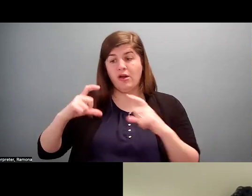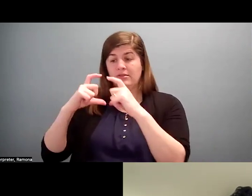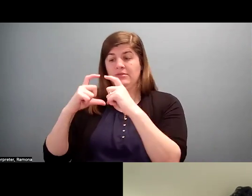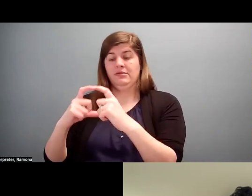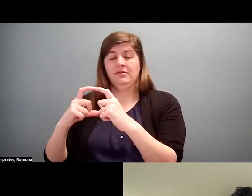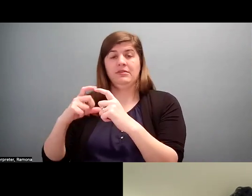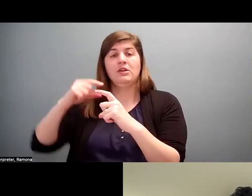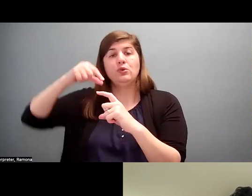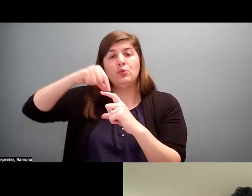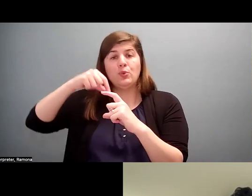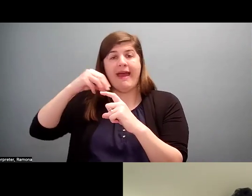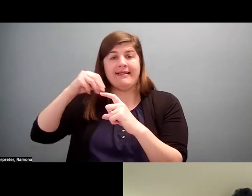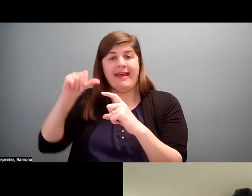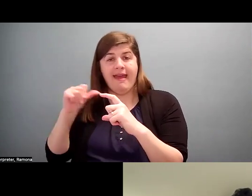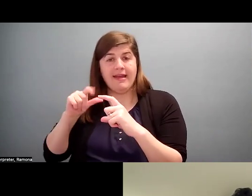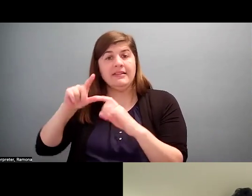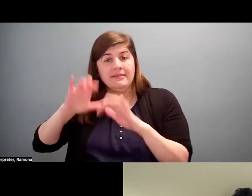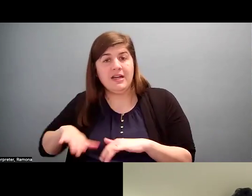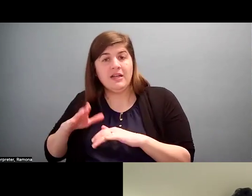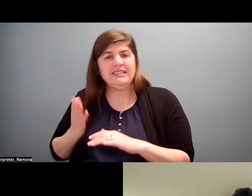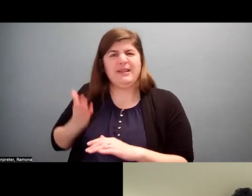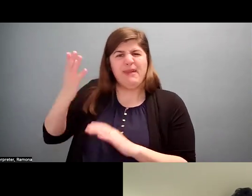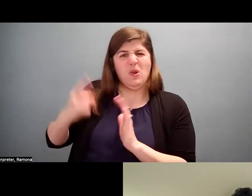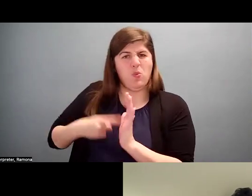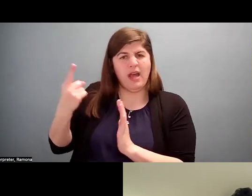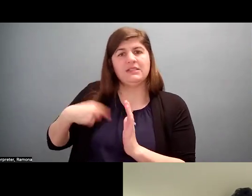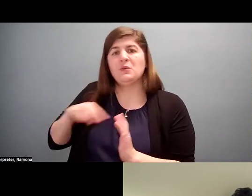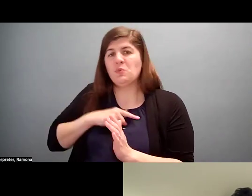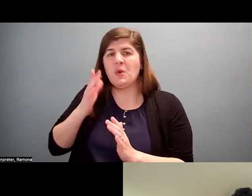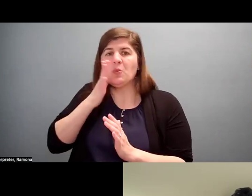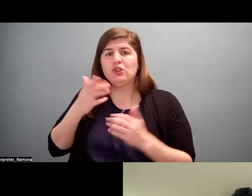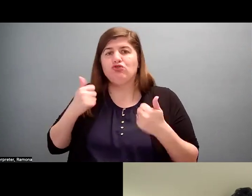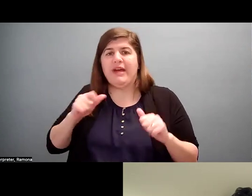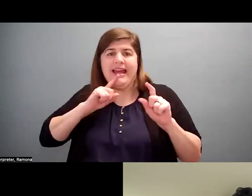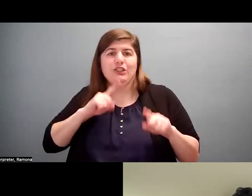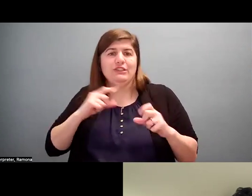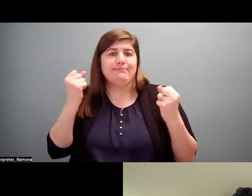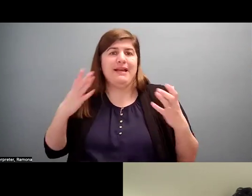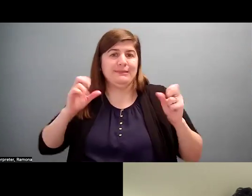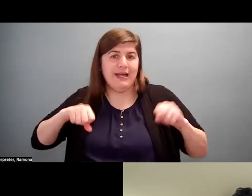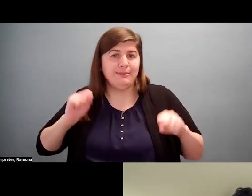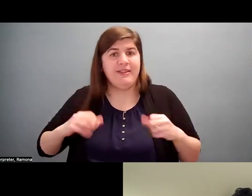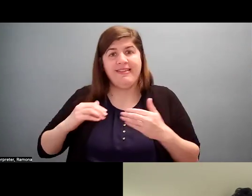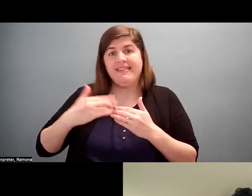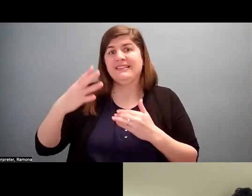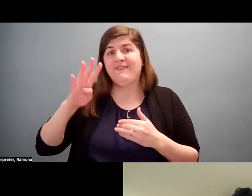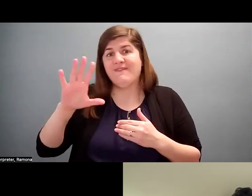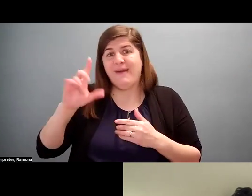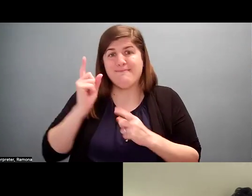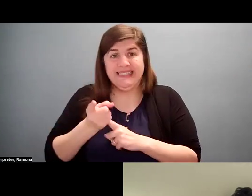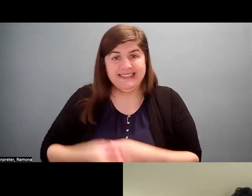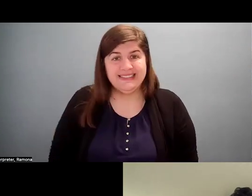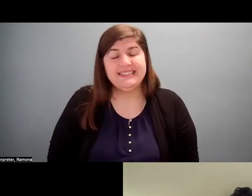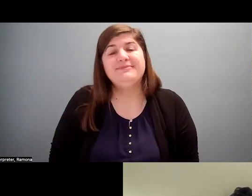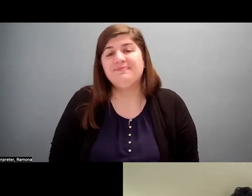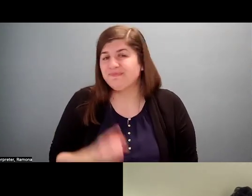there. Please only submit them once, and we will get through as many as we possibly can over the next 45 minutes.